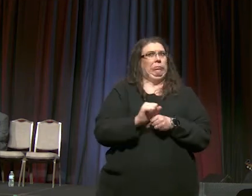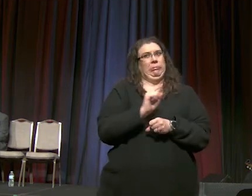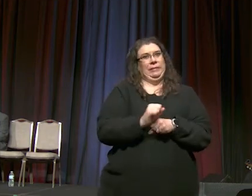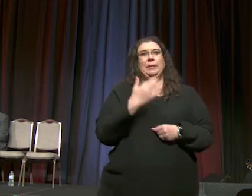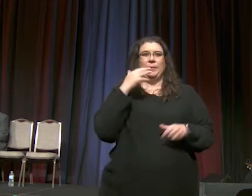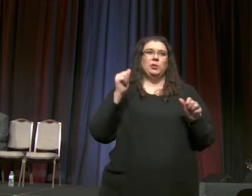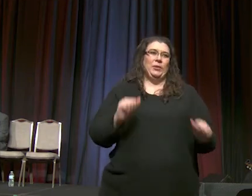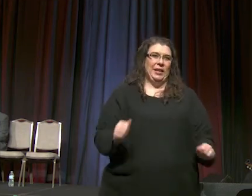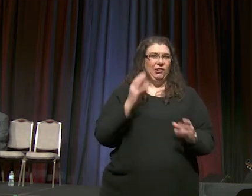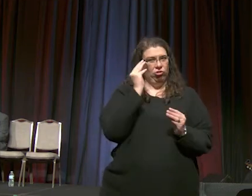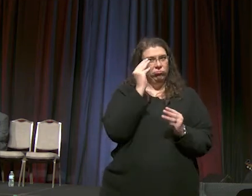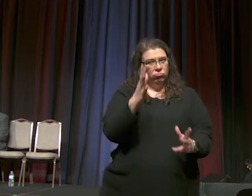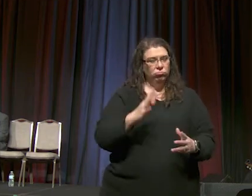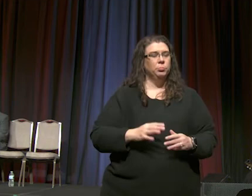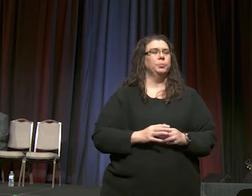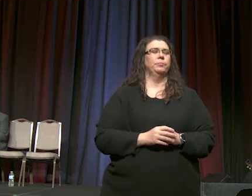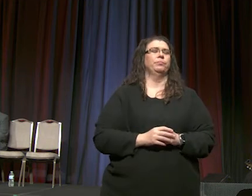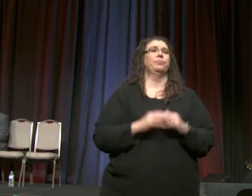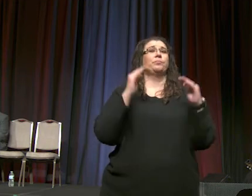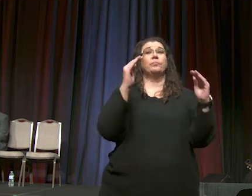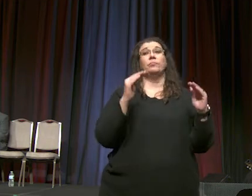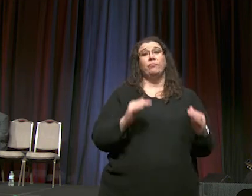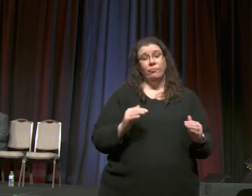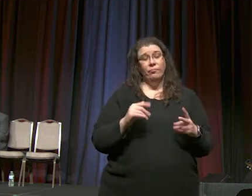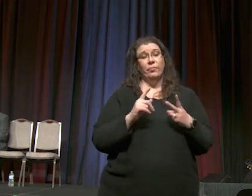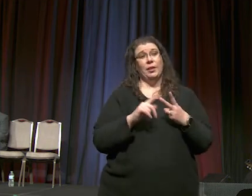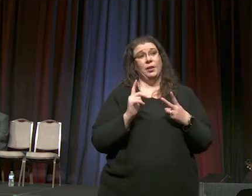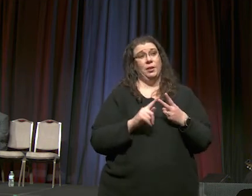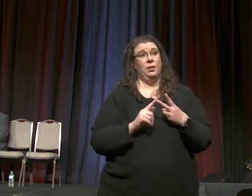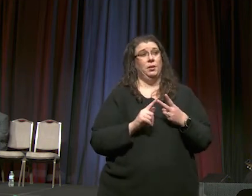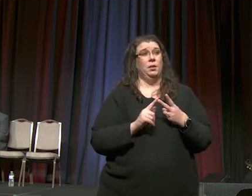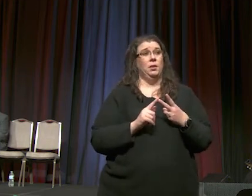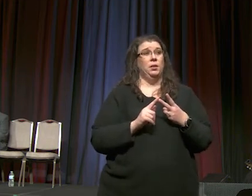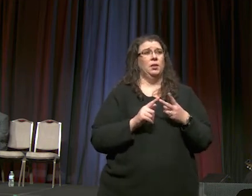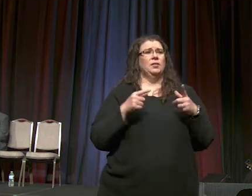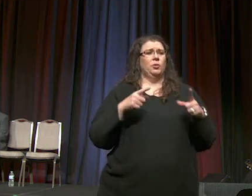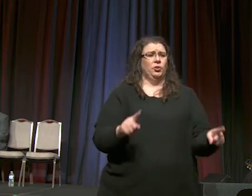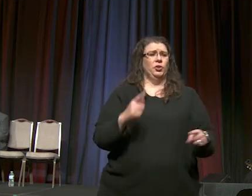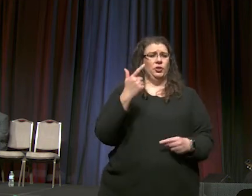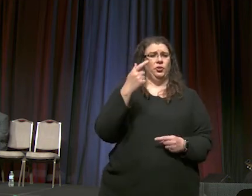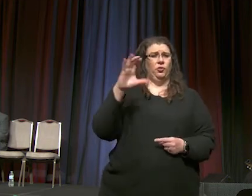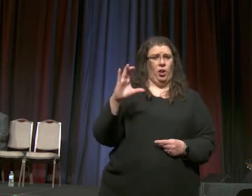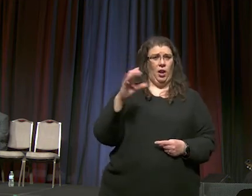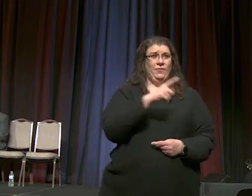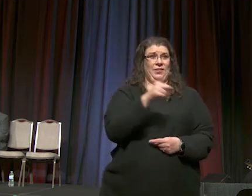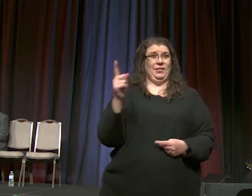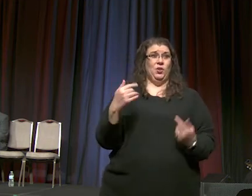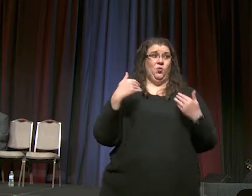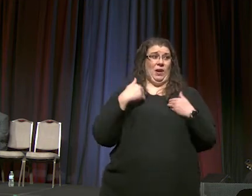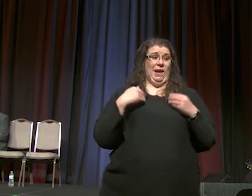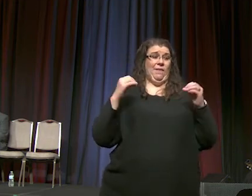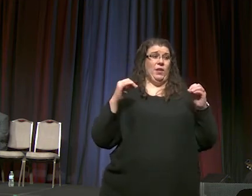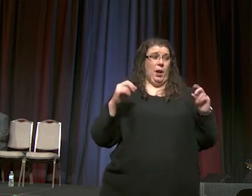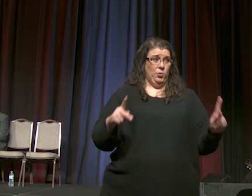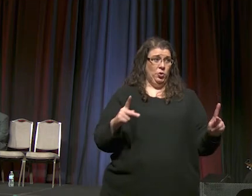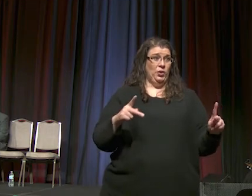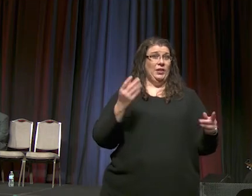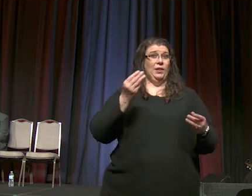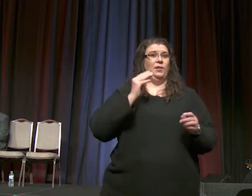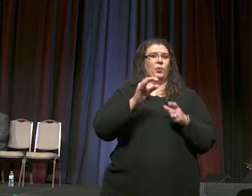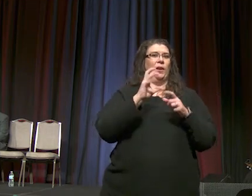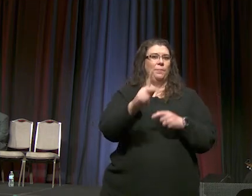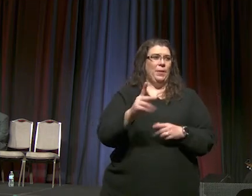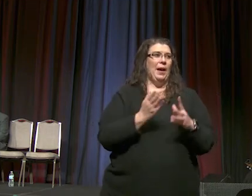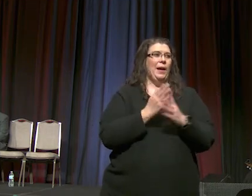can. On another note, so during General Conference, you have the opportunity to give back